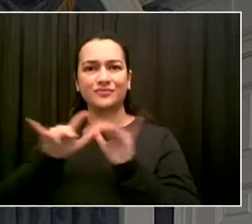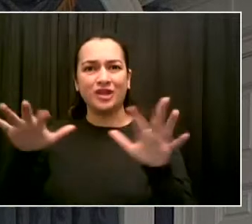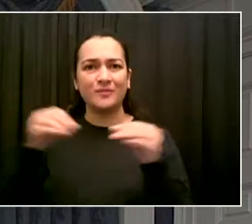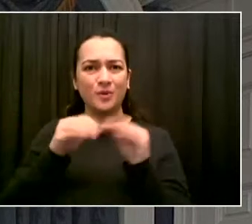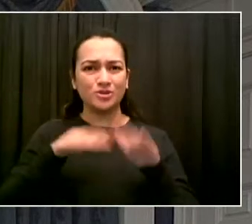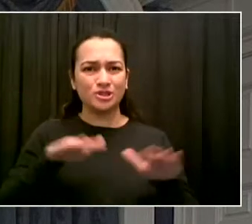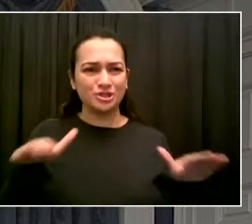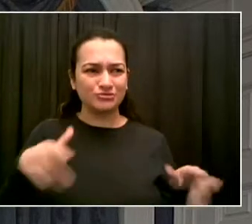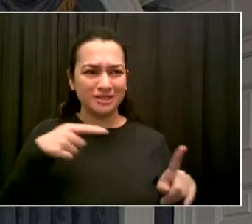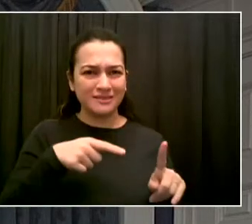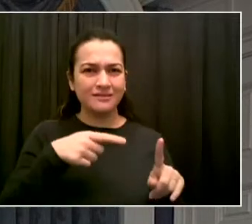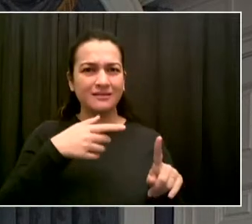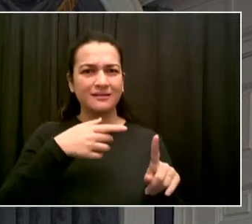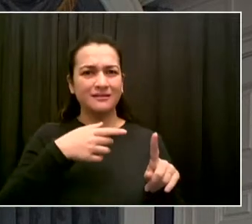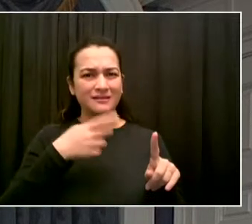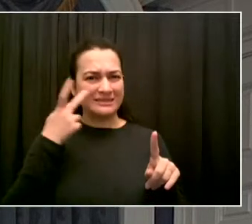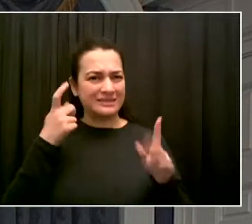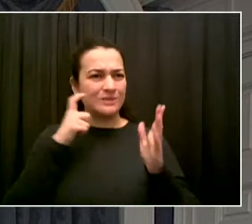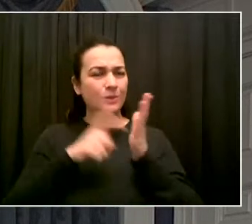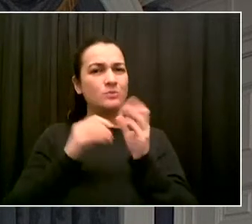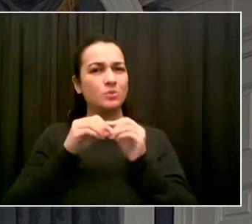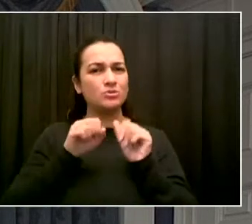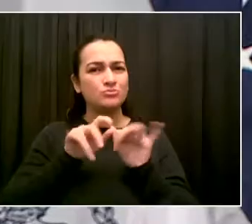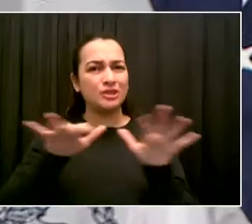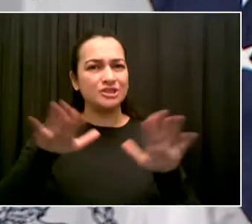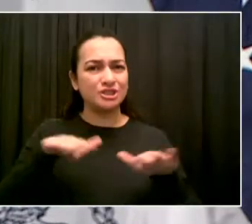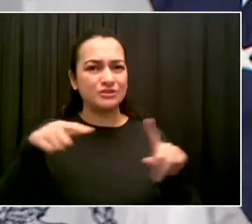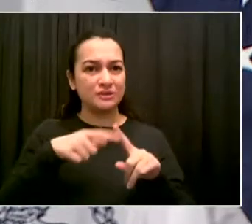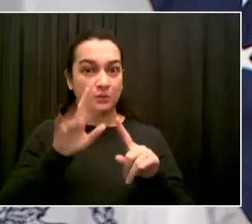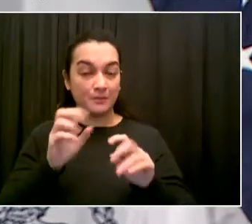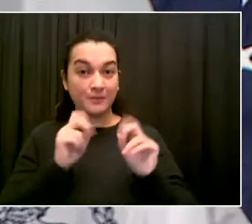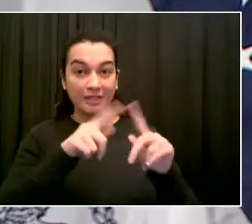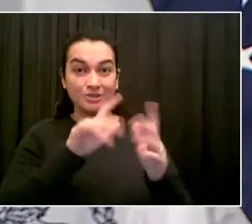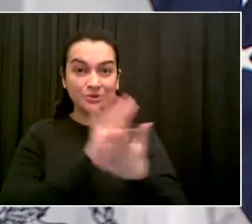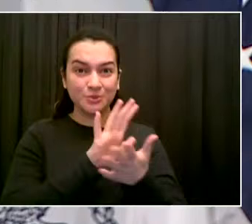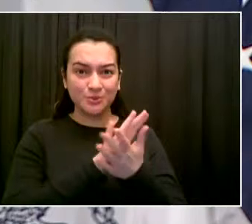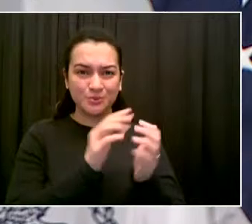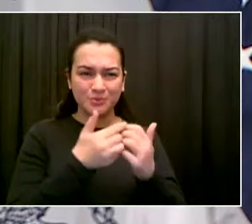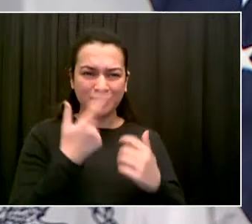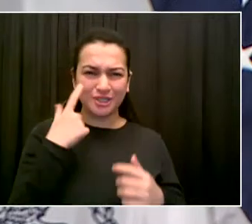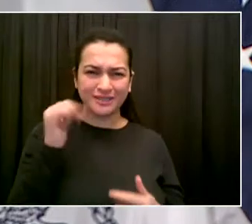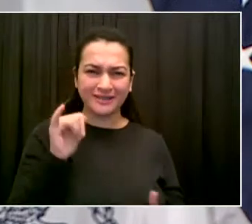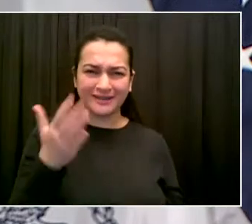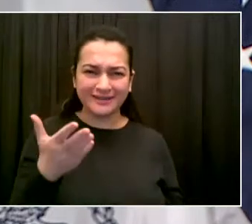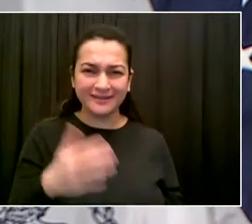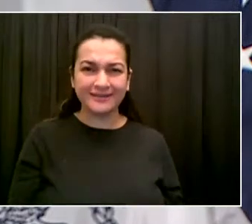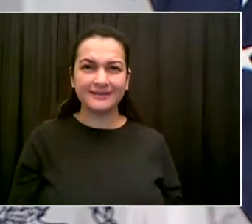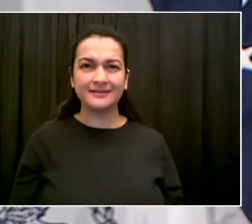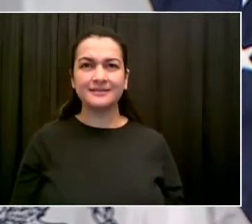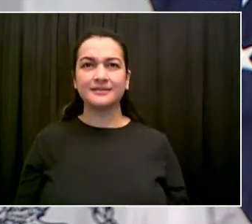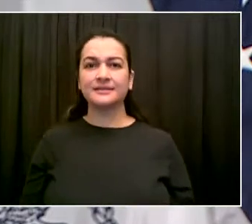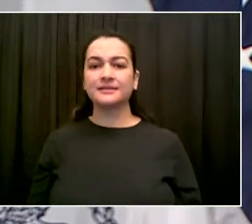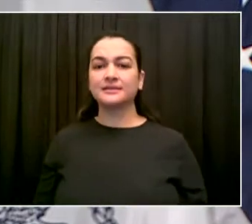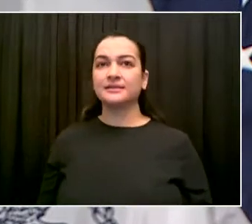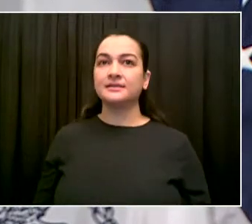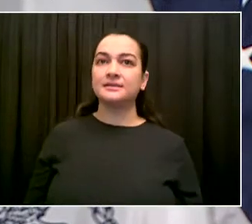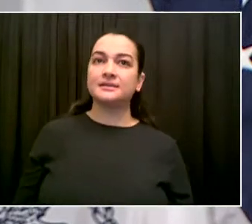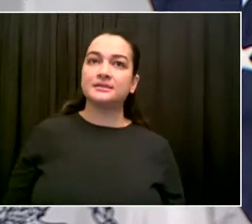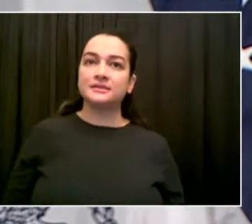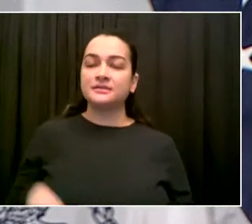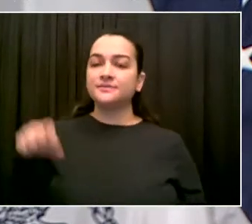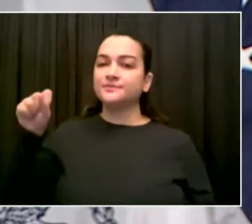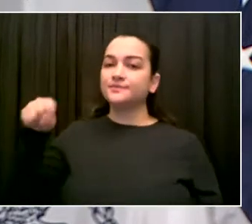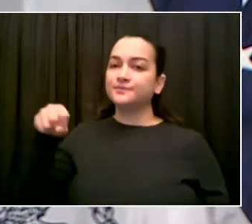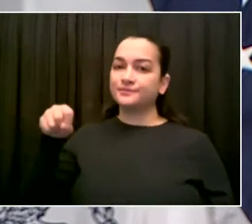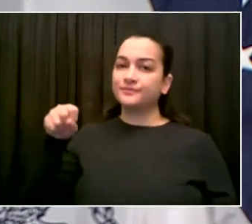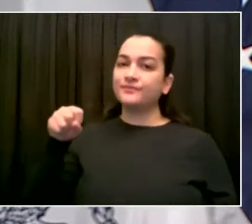talked about a lot, and Dr. Varma has been monitoring the situation all around the world. In fact, he did a scholarly paper on the experiences we've had in New York